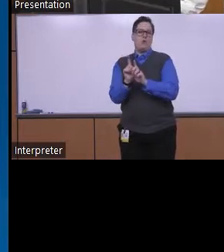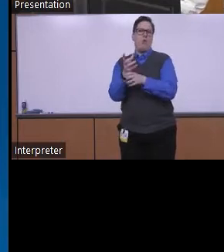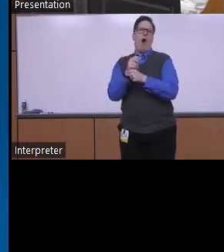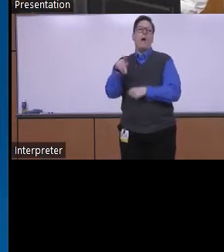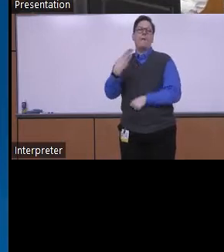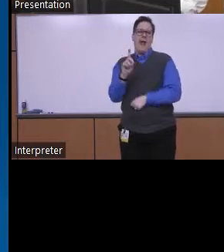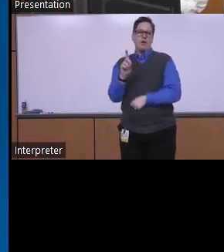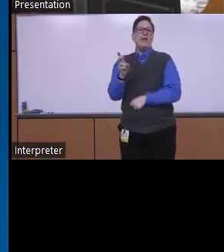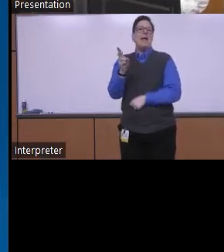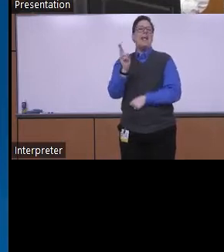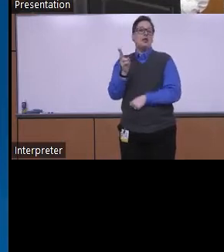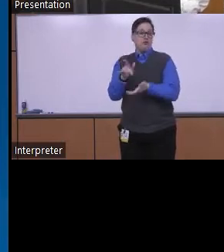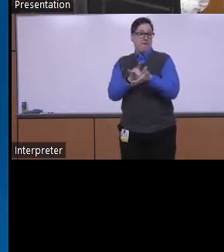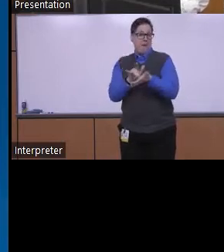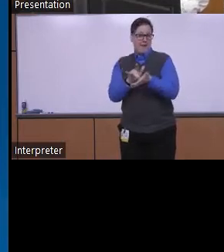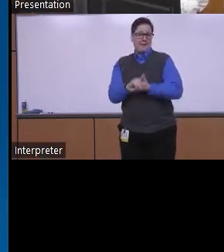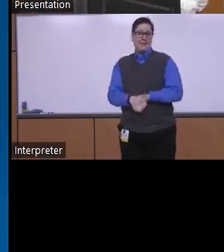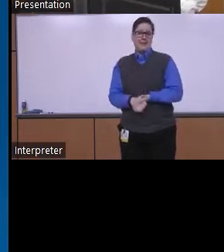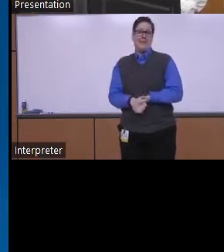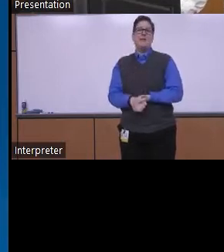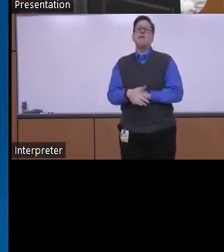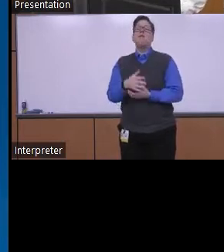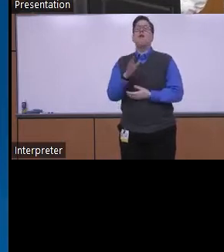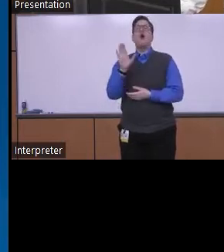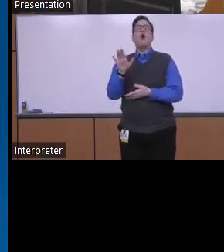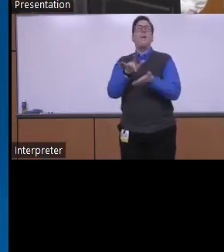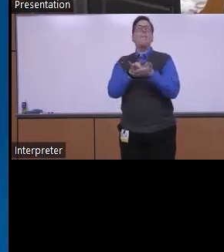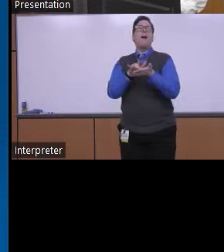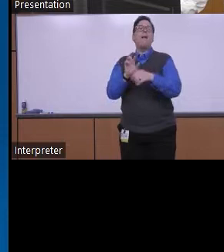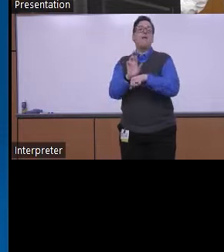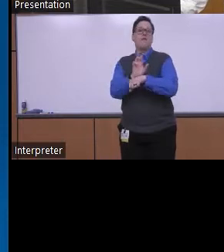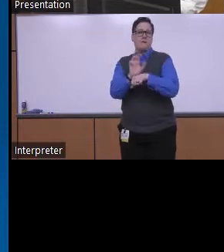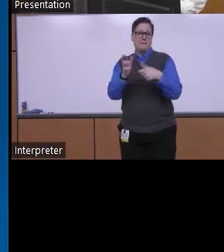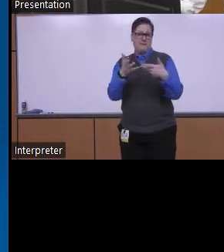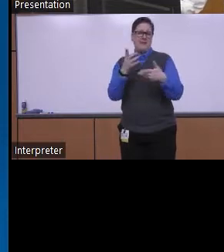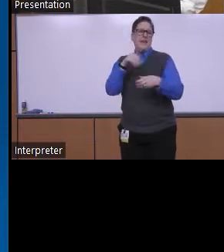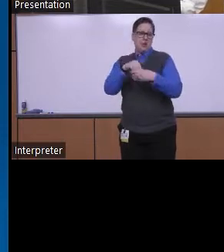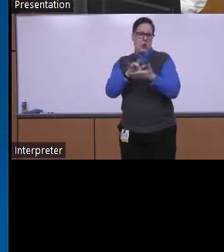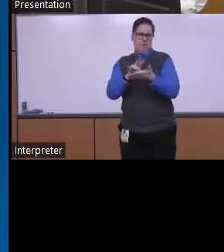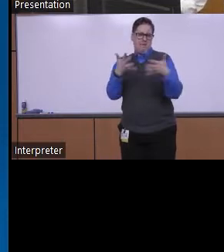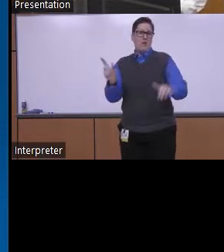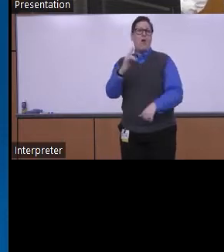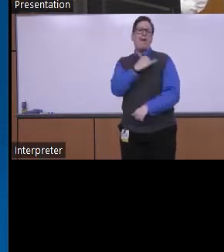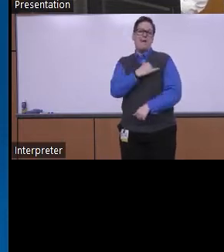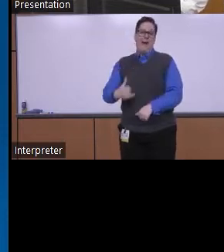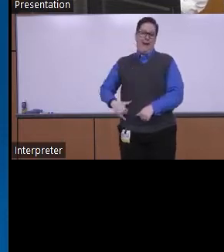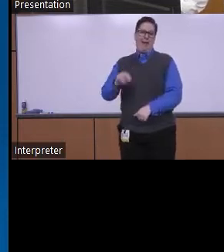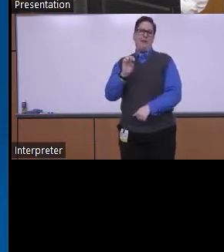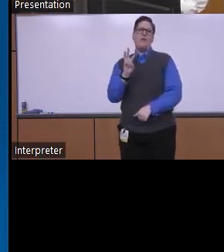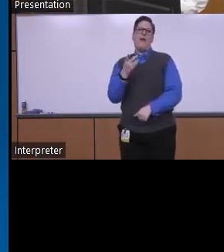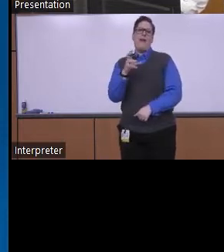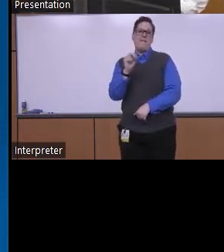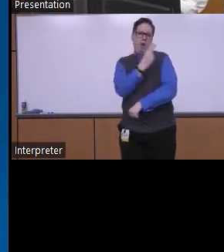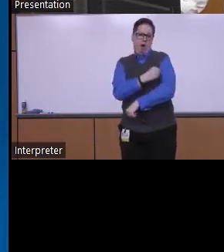received a PhD in history of medicine. She completed her medicine residency in internal medicine at Yale New Haven Hospital